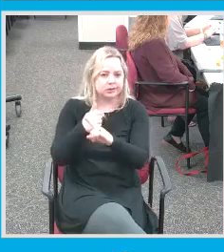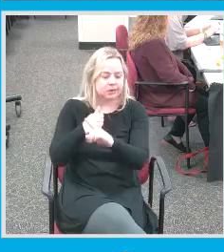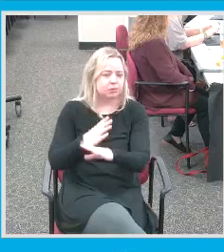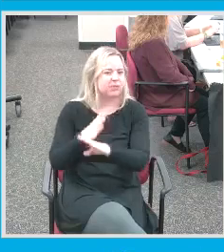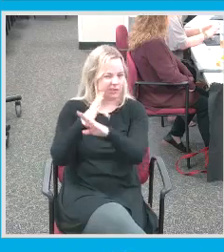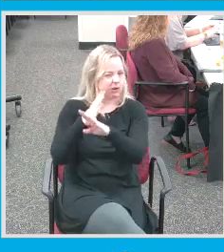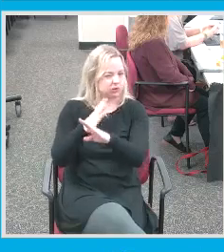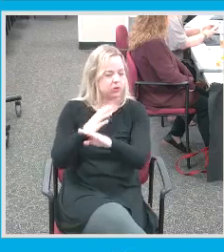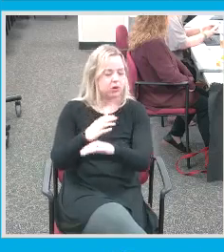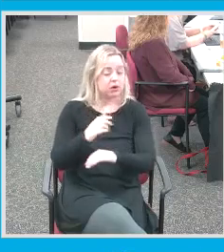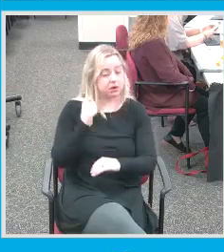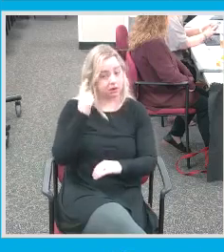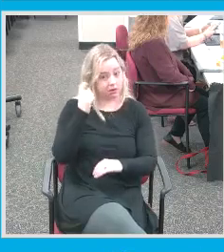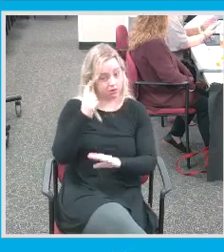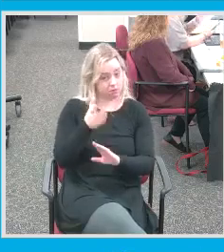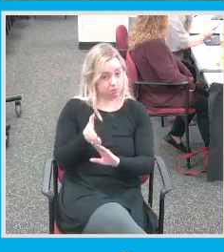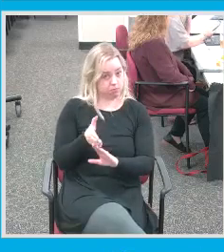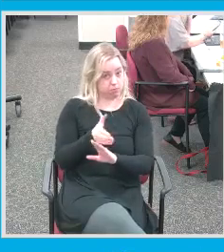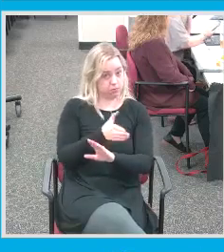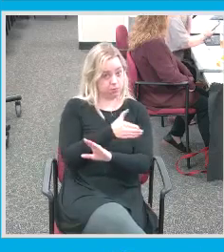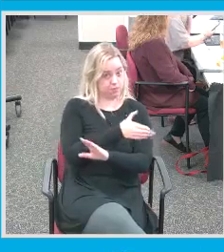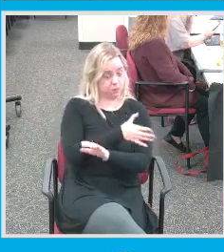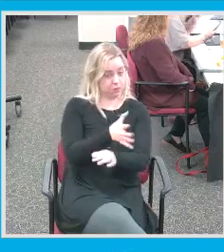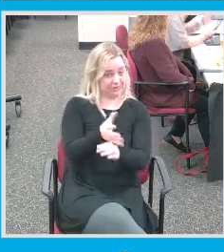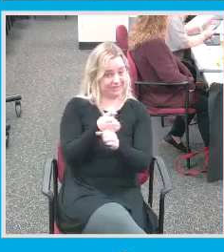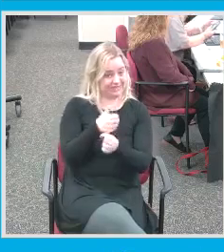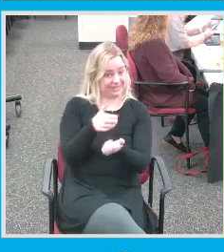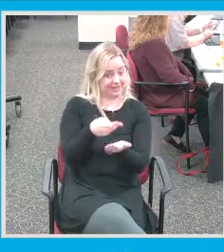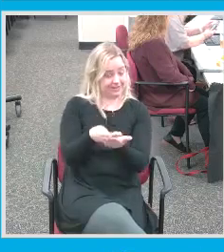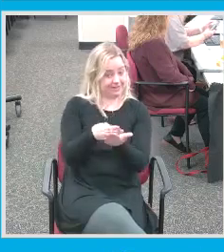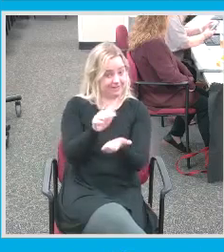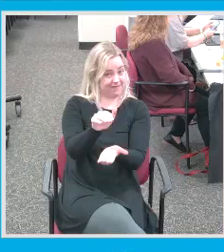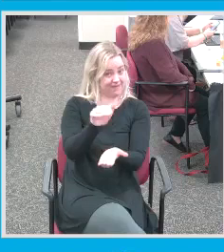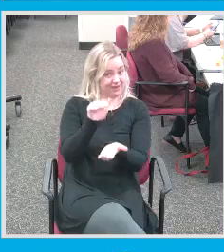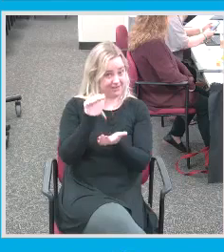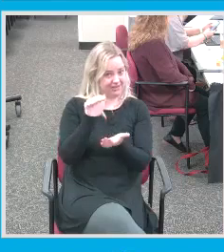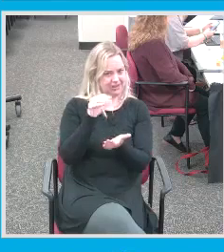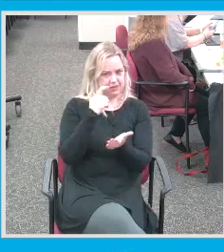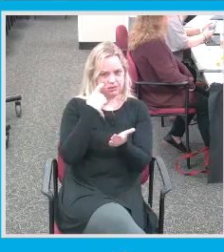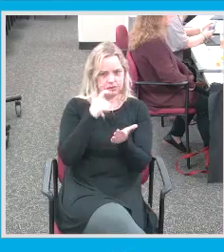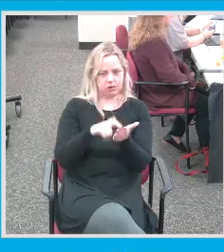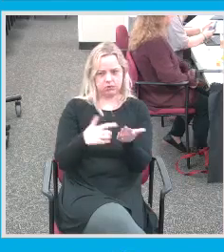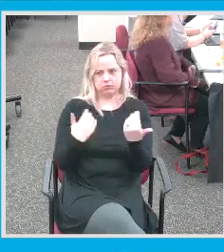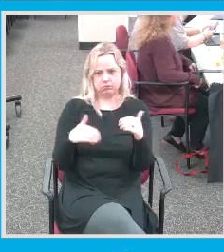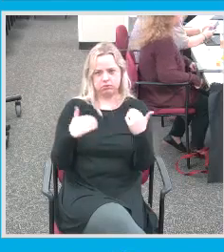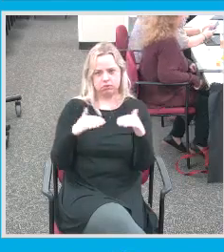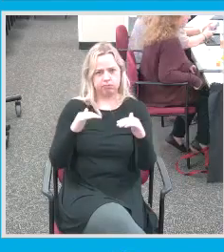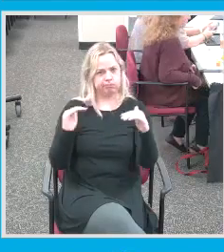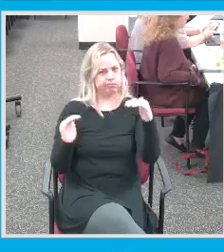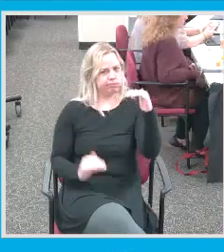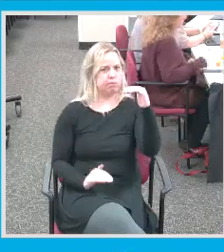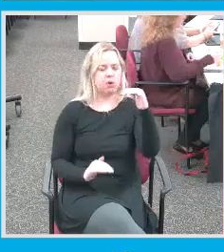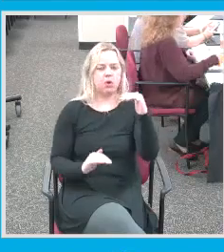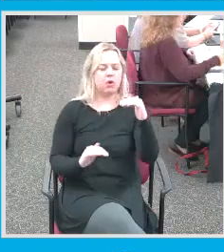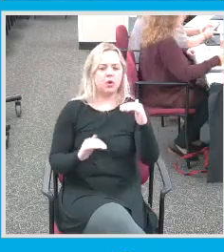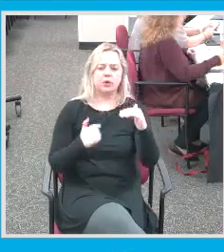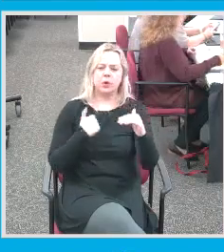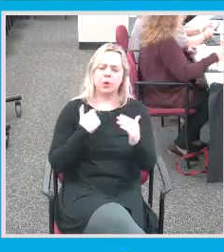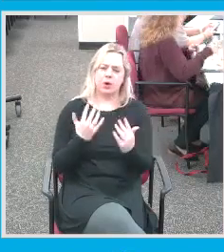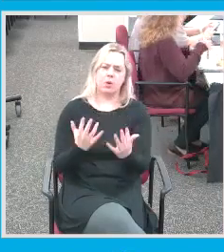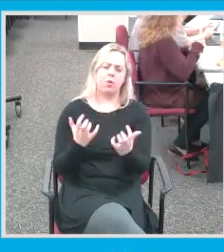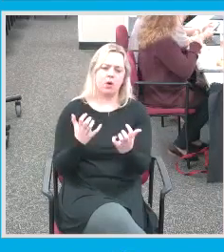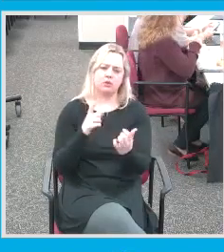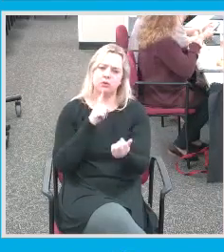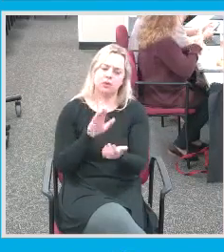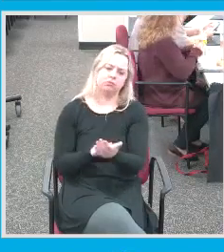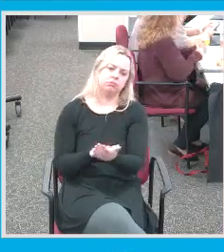to getting funding in 2016, there was a big gap. And so I want to acknowledge all